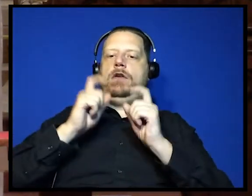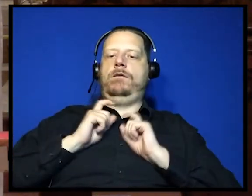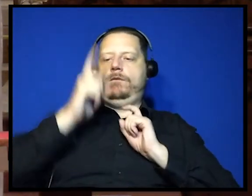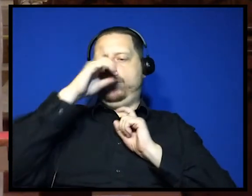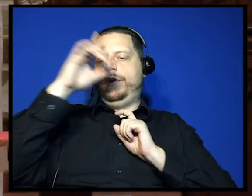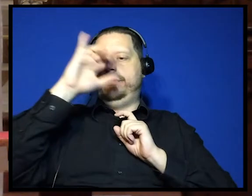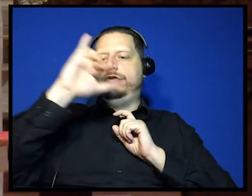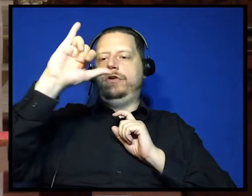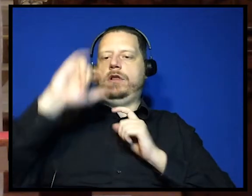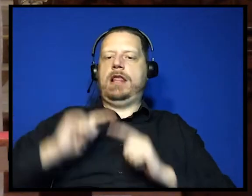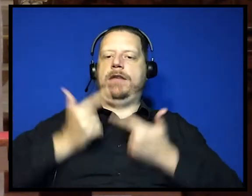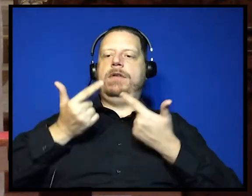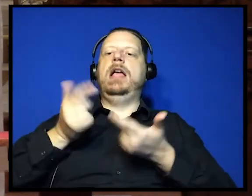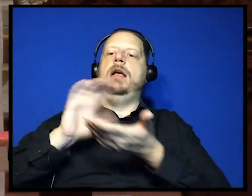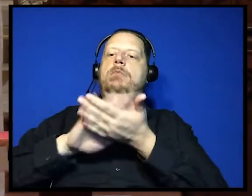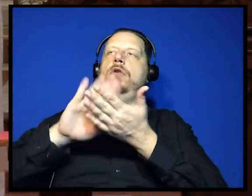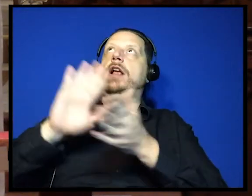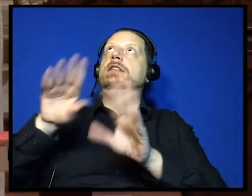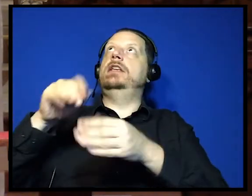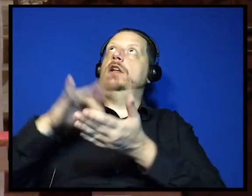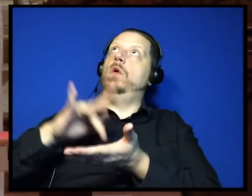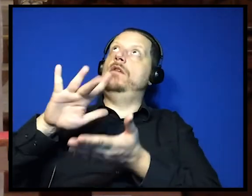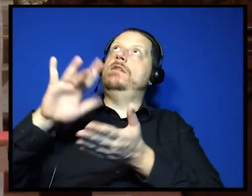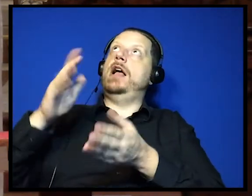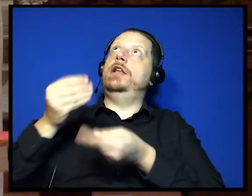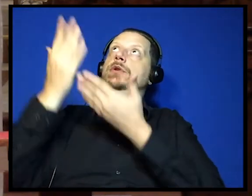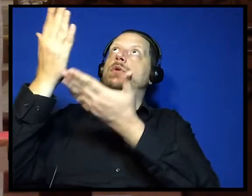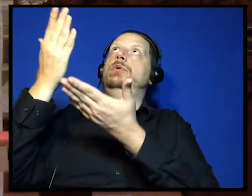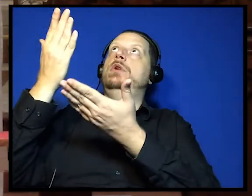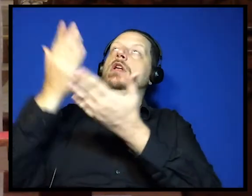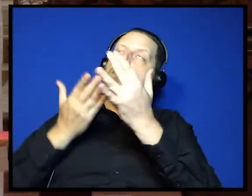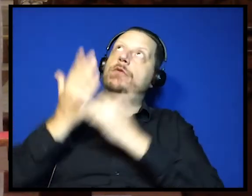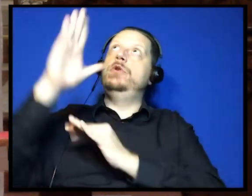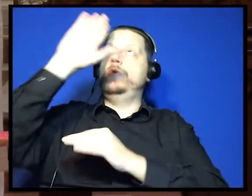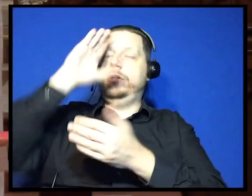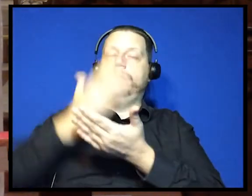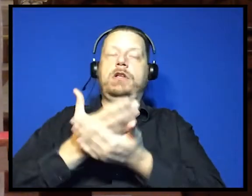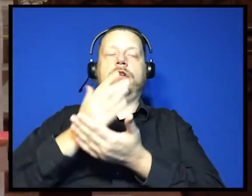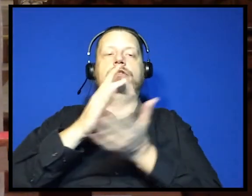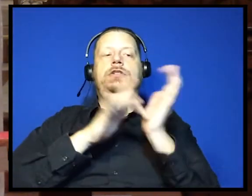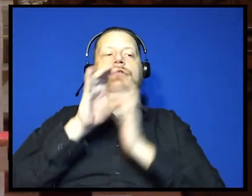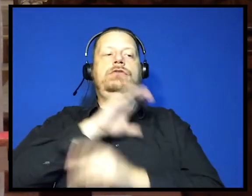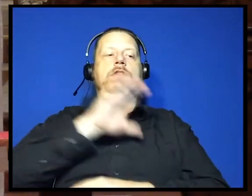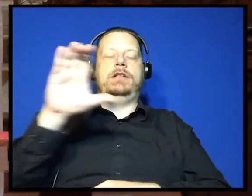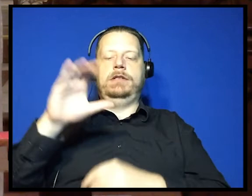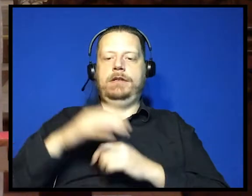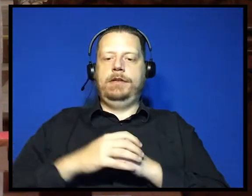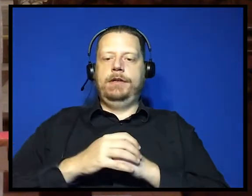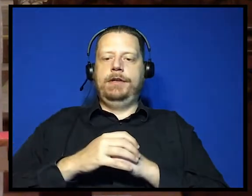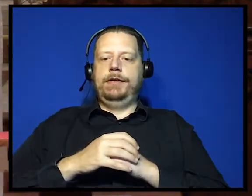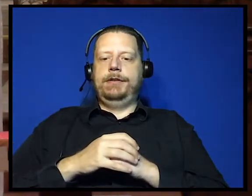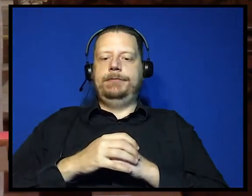eternal life, and may praise and glorify you through your Son, Jesus Christ.